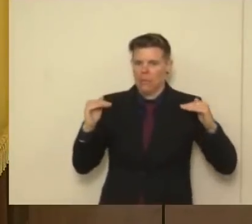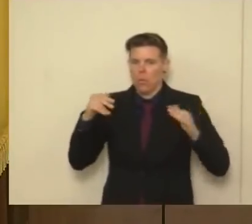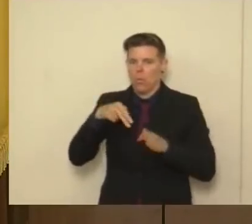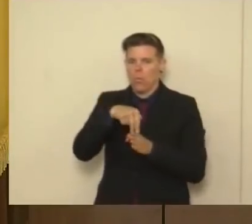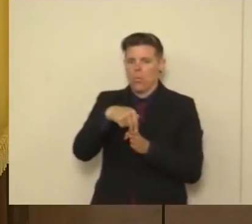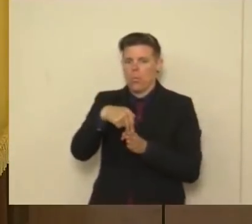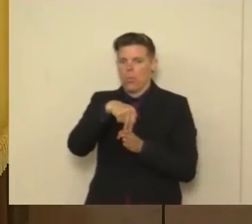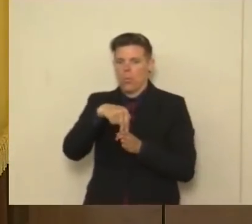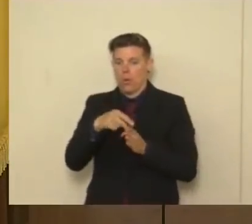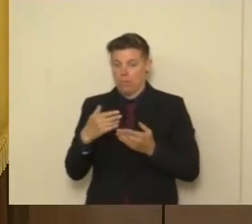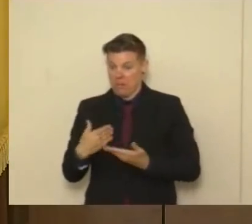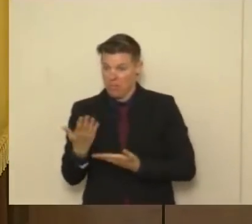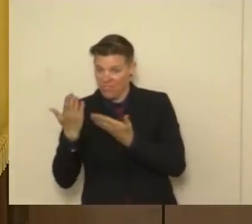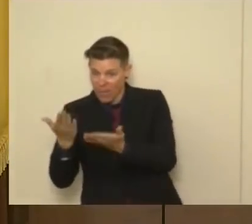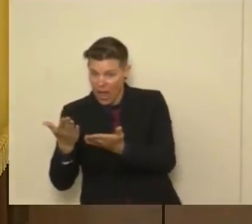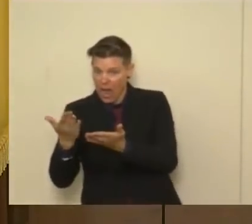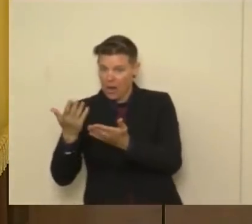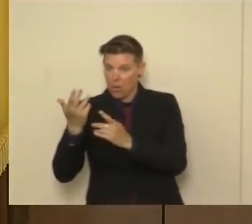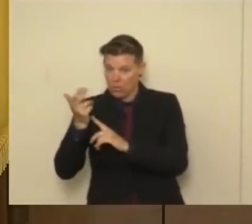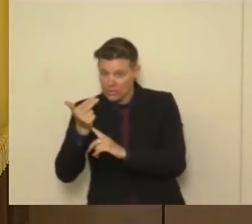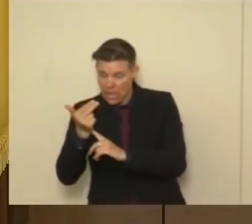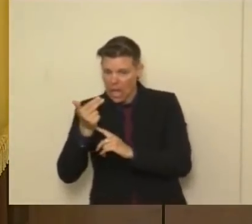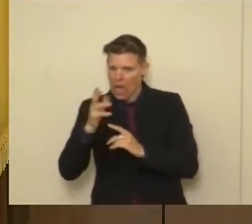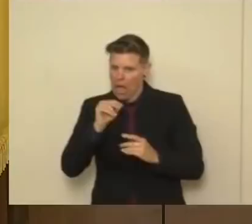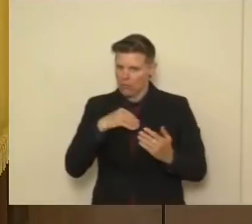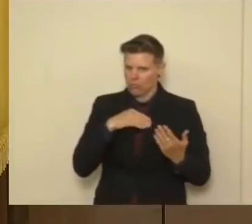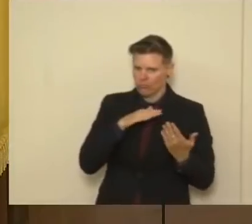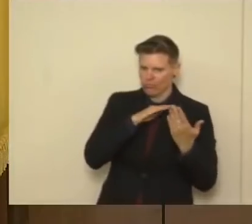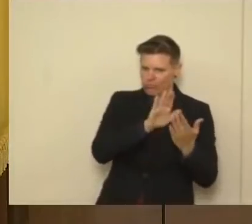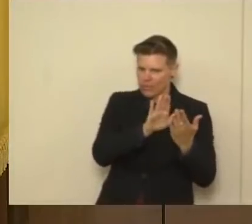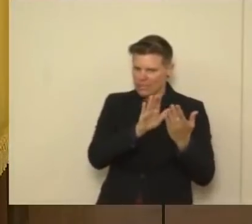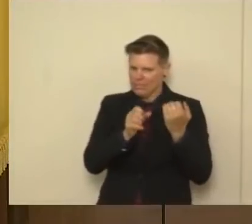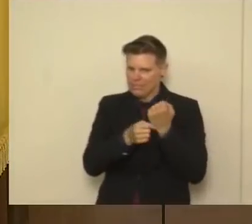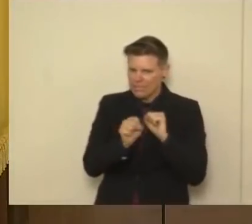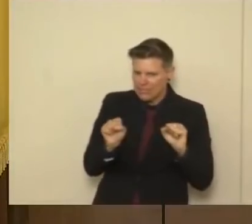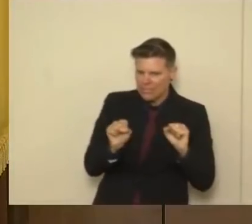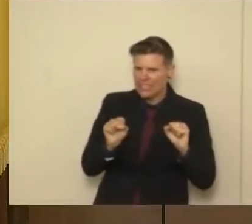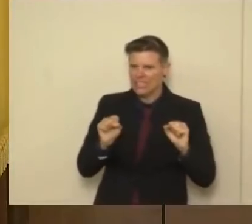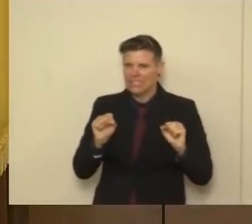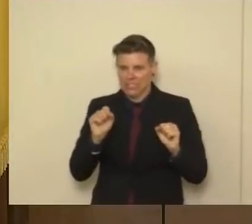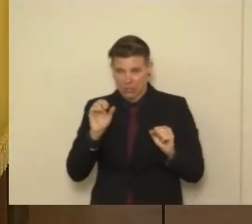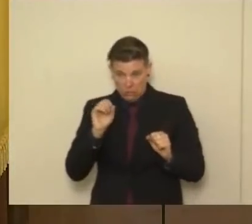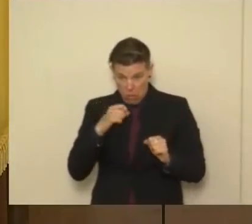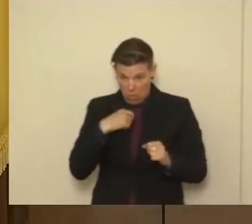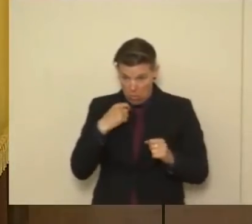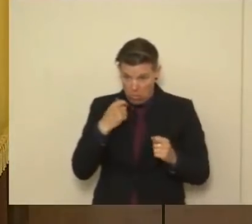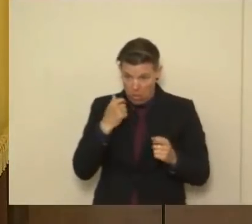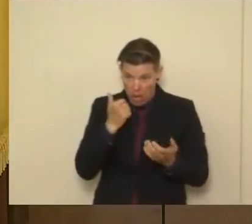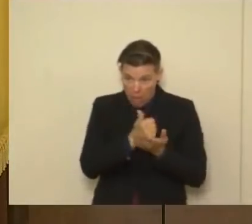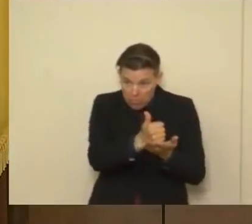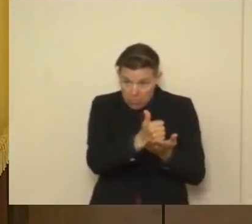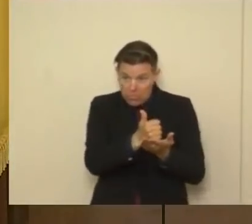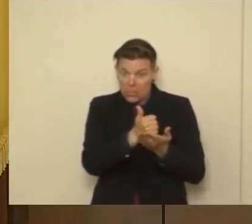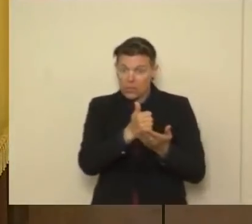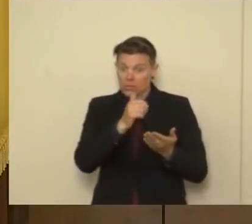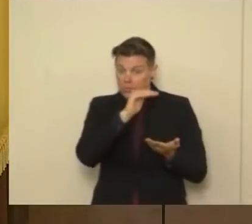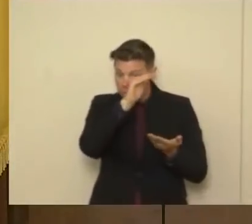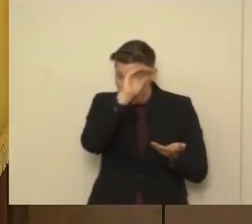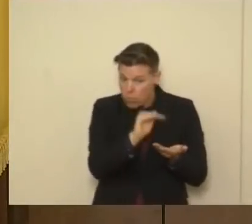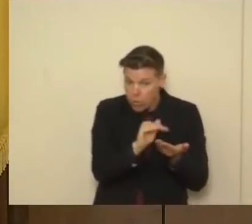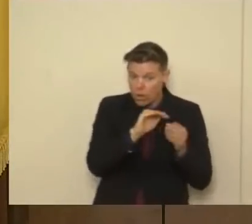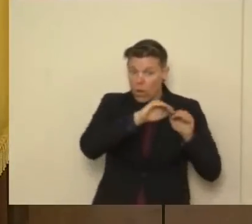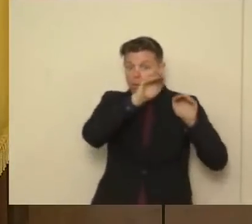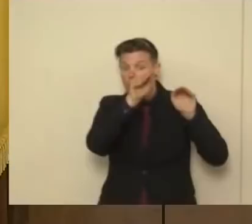what do our case strategies, what does it look like, and are we making an impact in lowering or flattening the curve, and we're